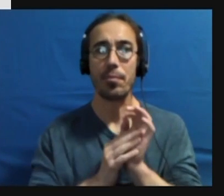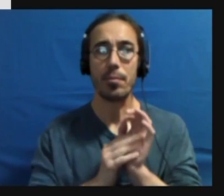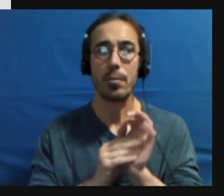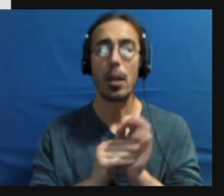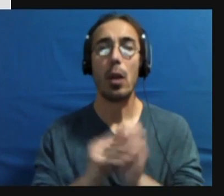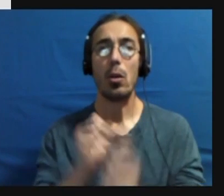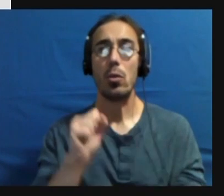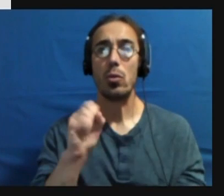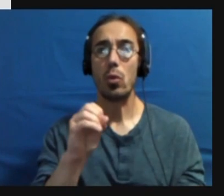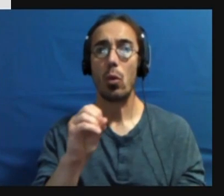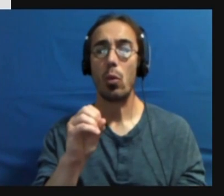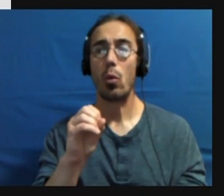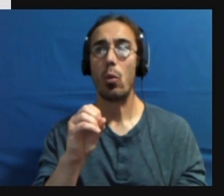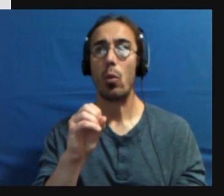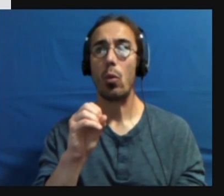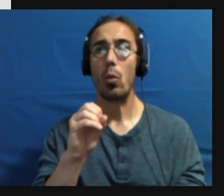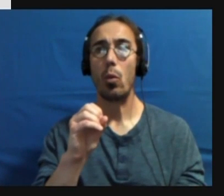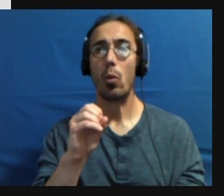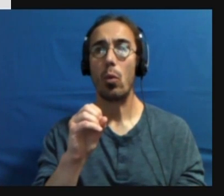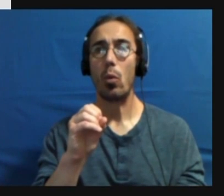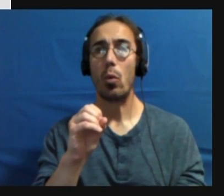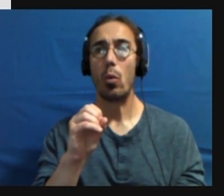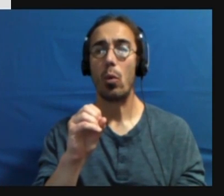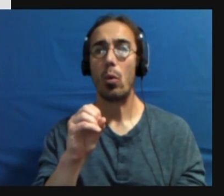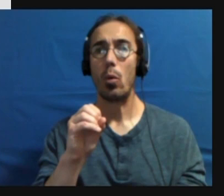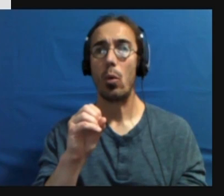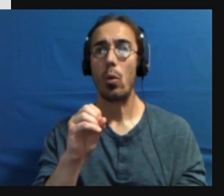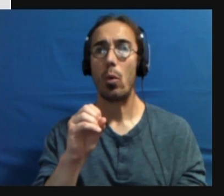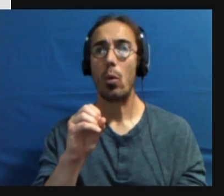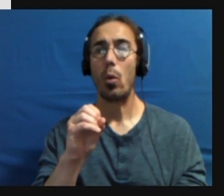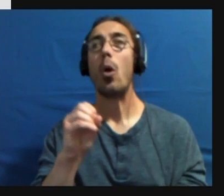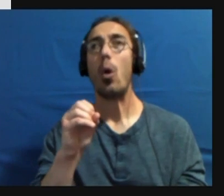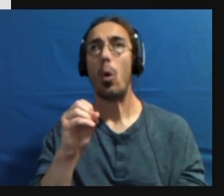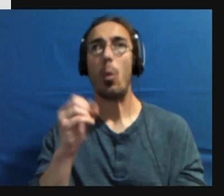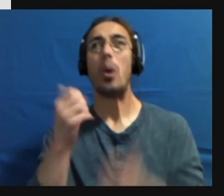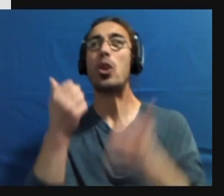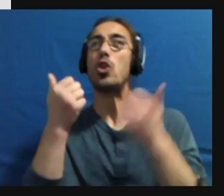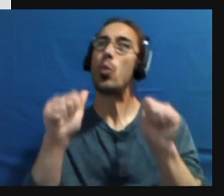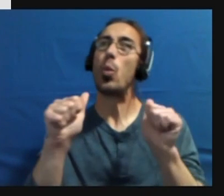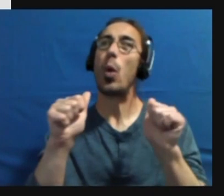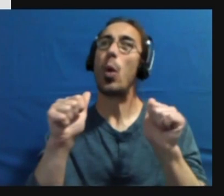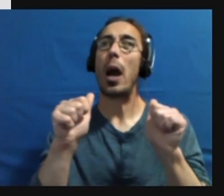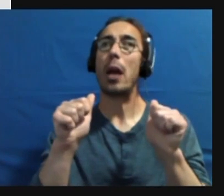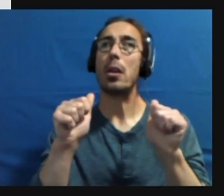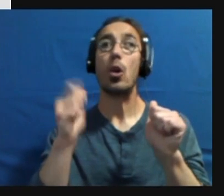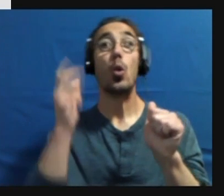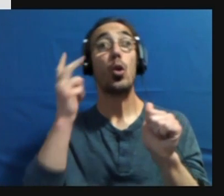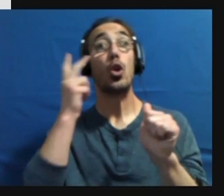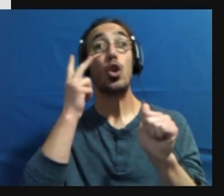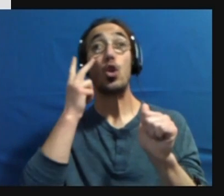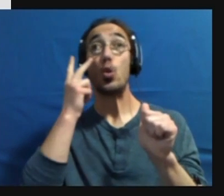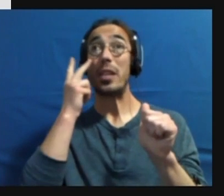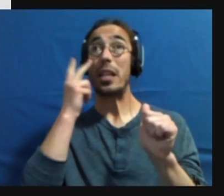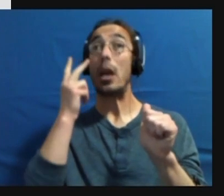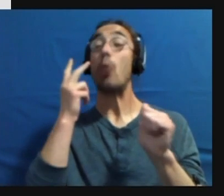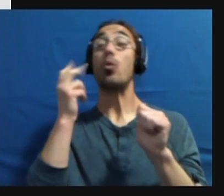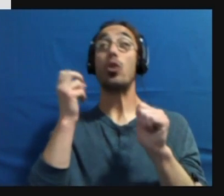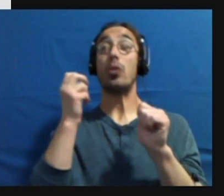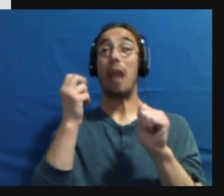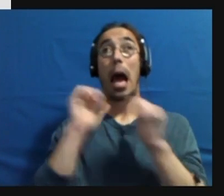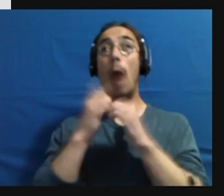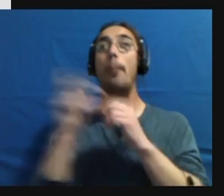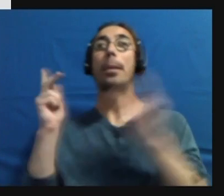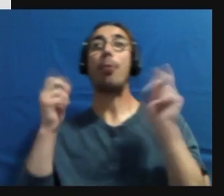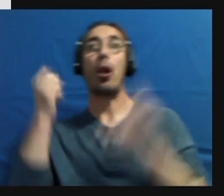So basically, we're looking at a lot of ways that people interpret the way that they see an autistic person. This means that